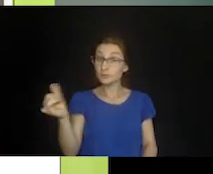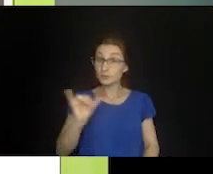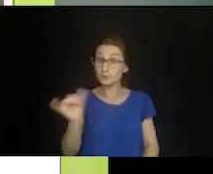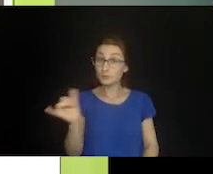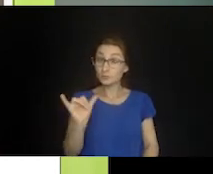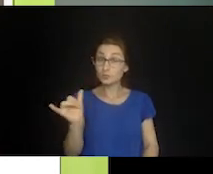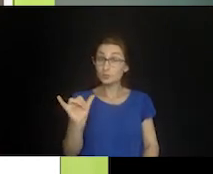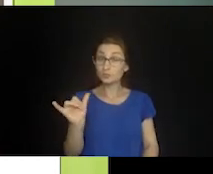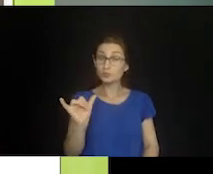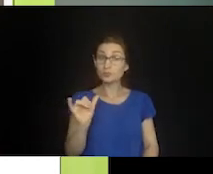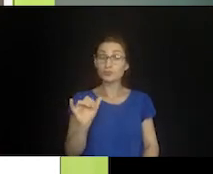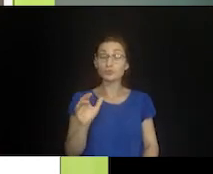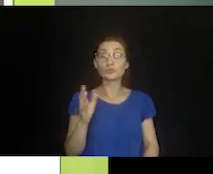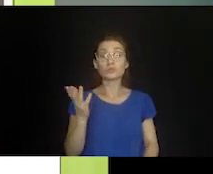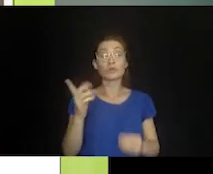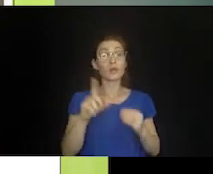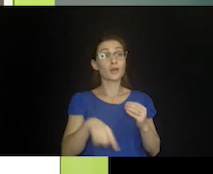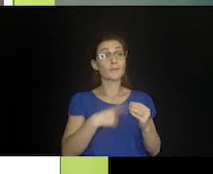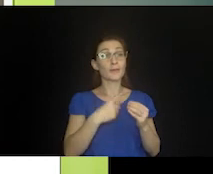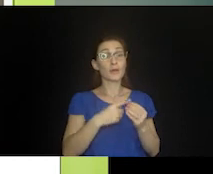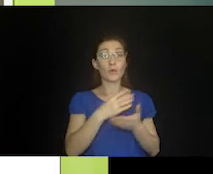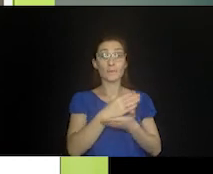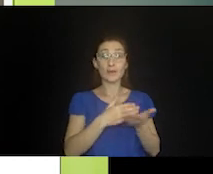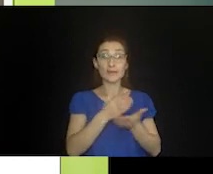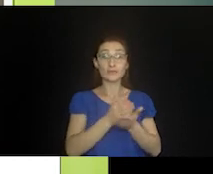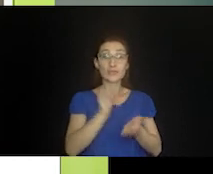there was another thing too, that